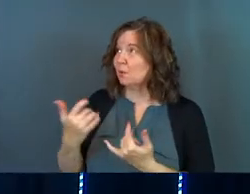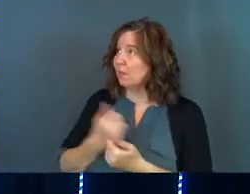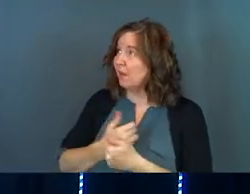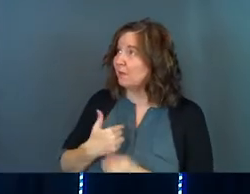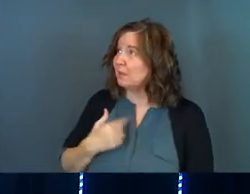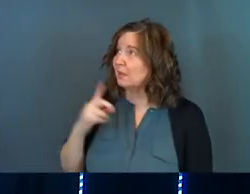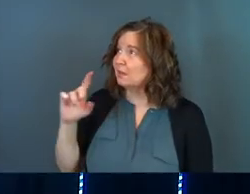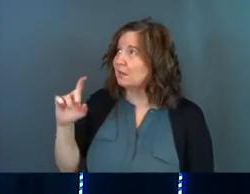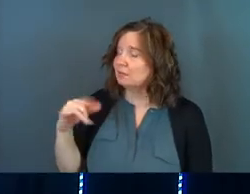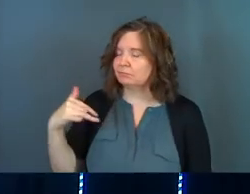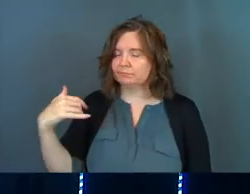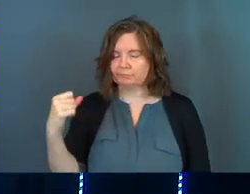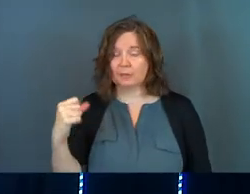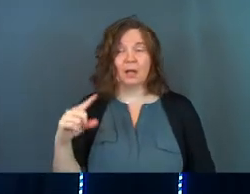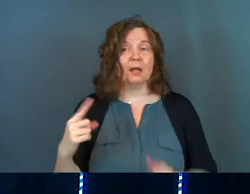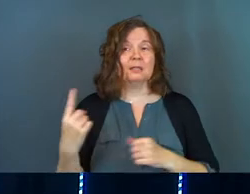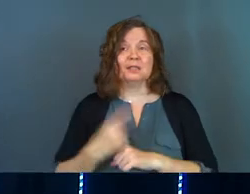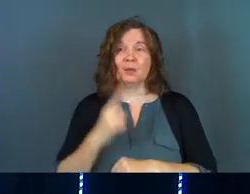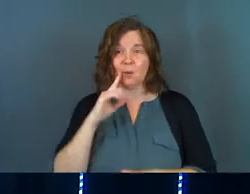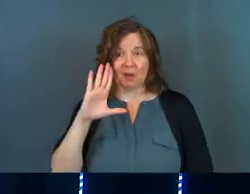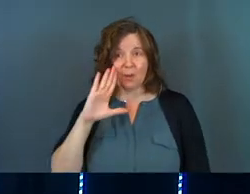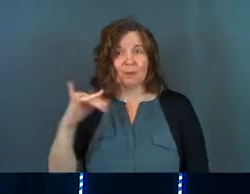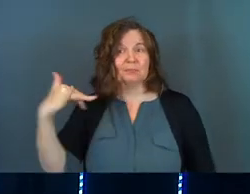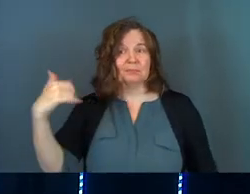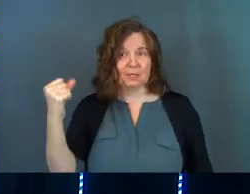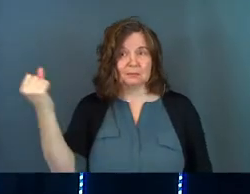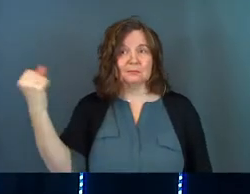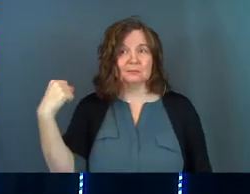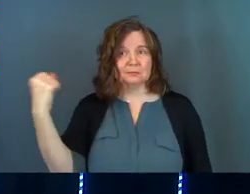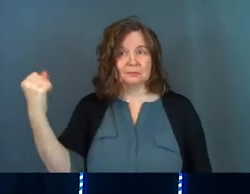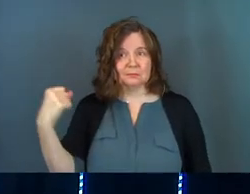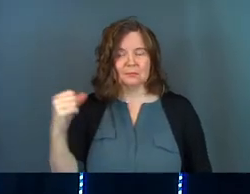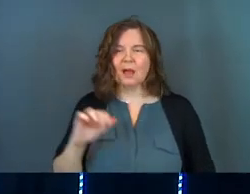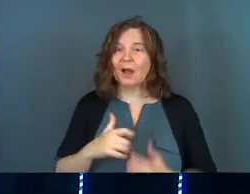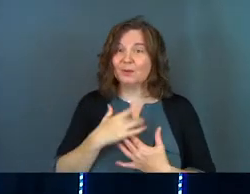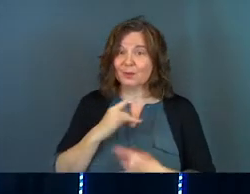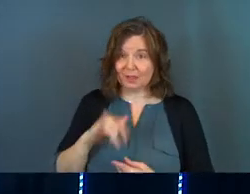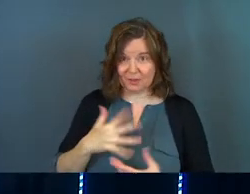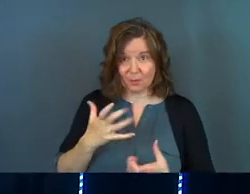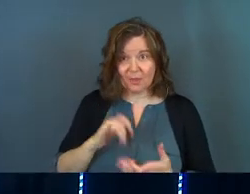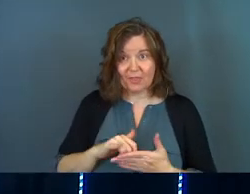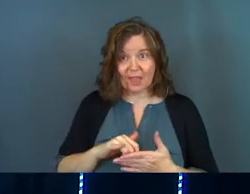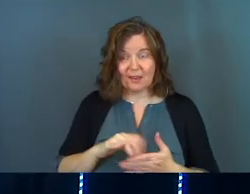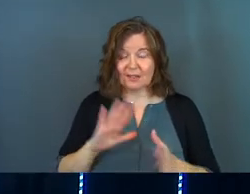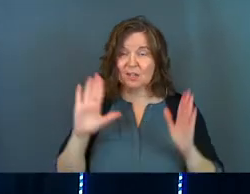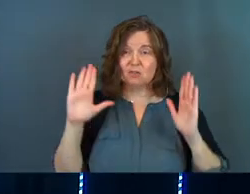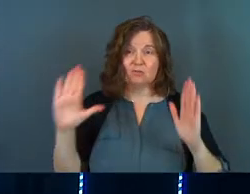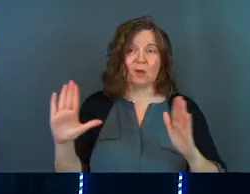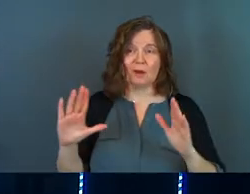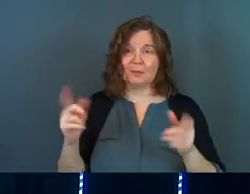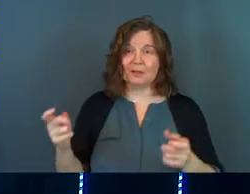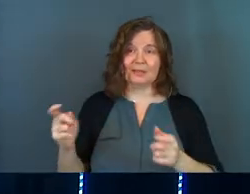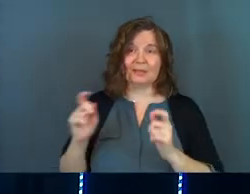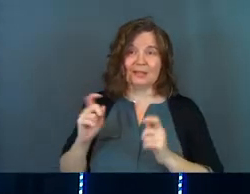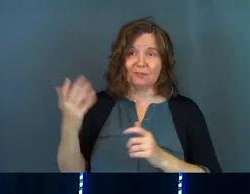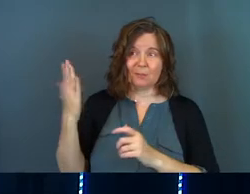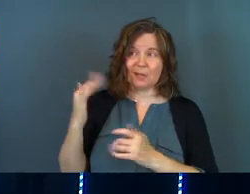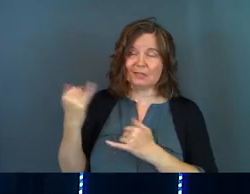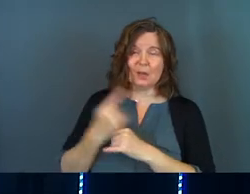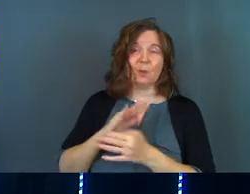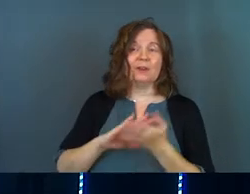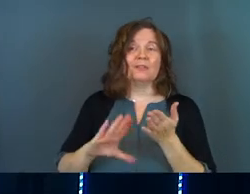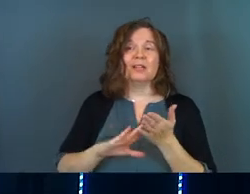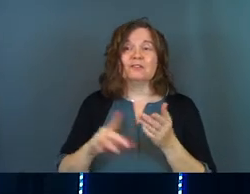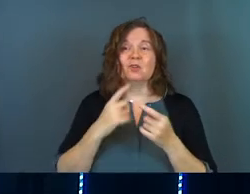me? And on day one, he will. How would you like that? How would you like that incredible gift from God today where